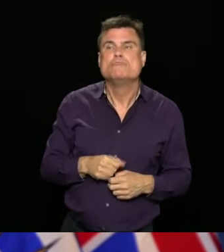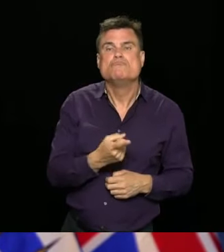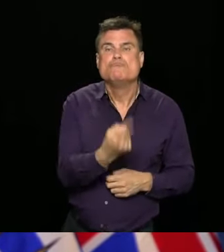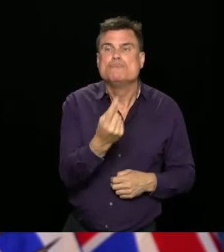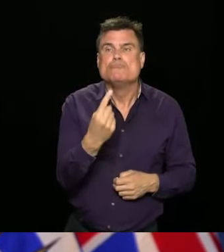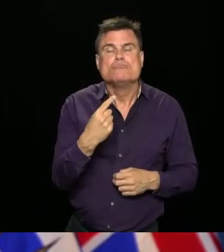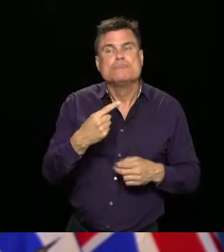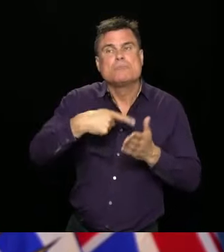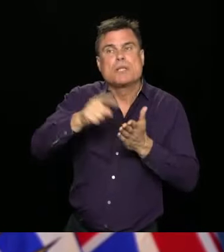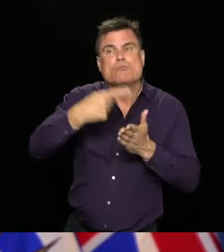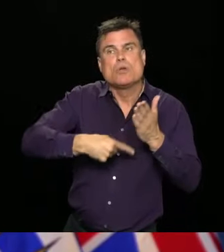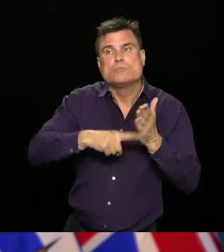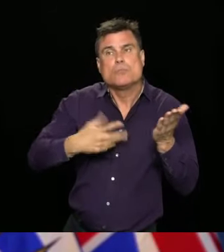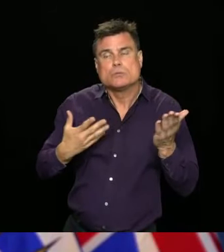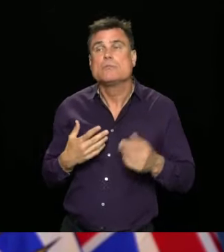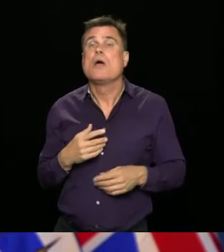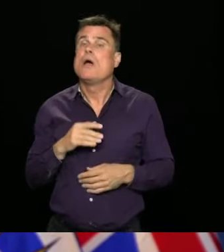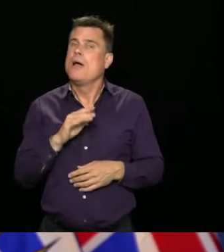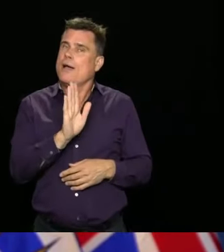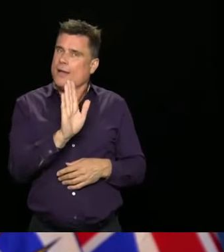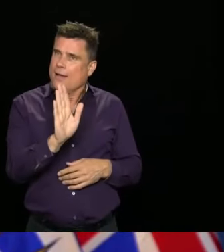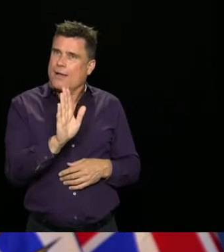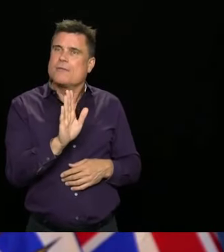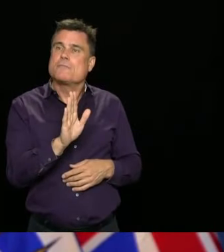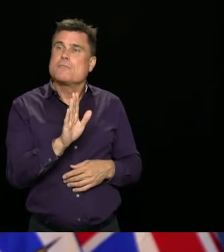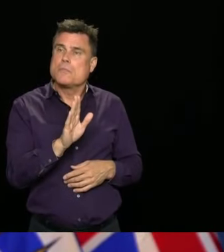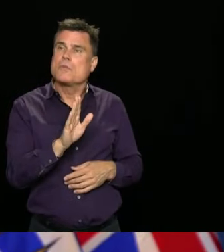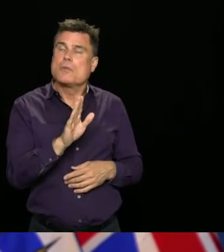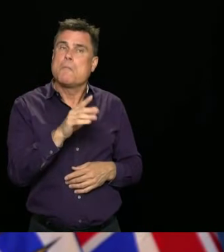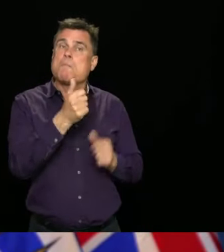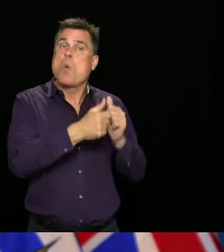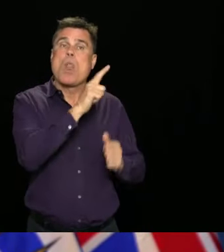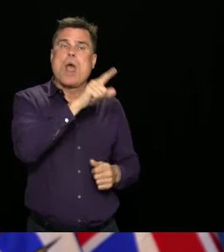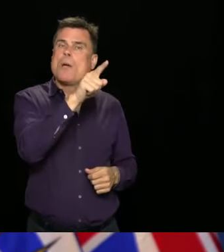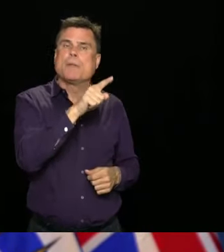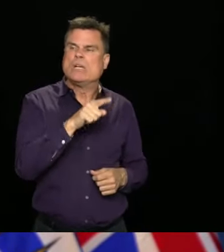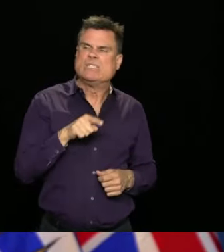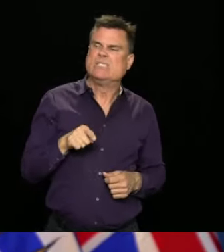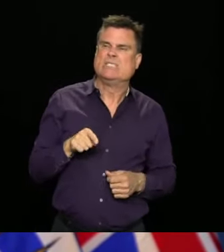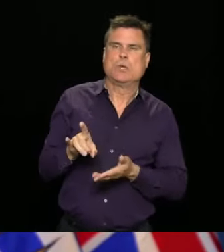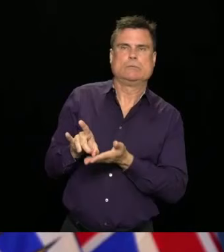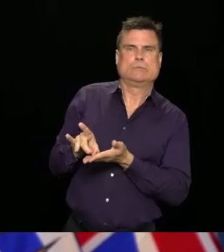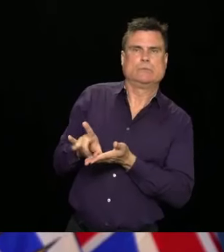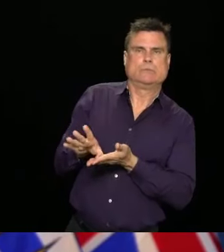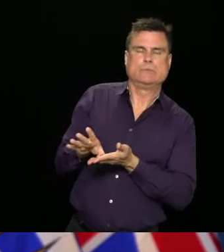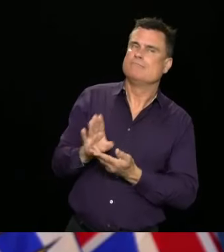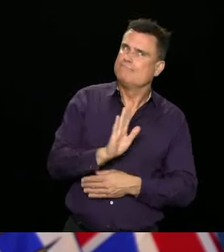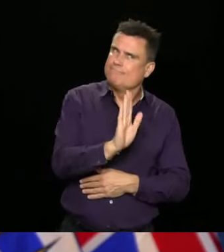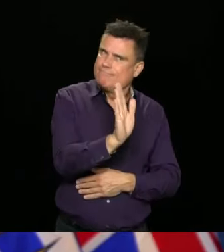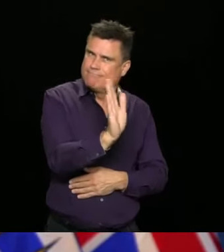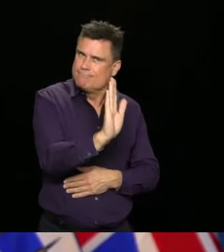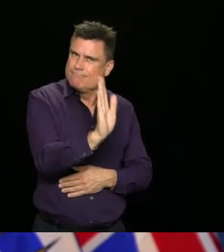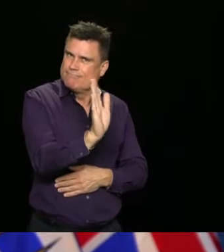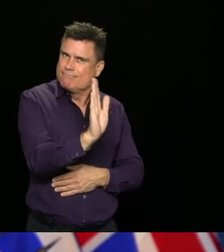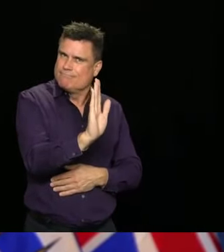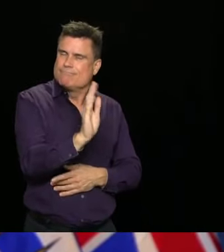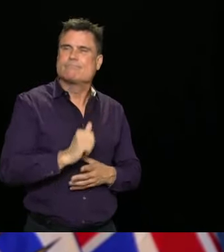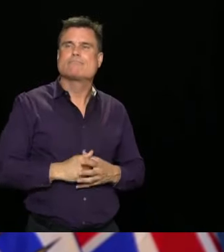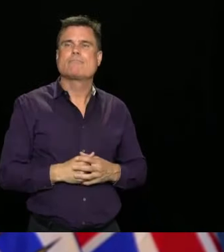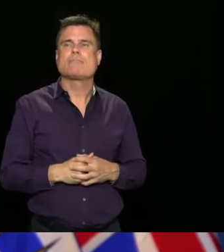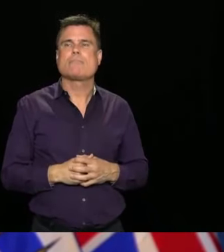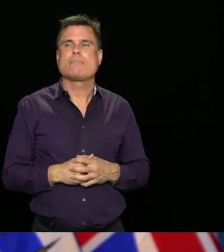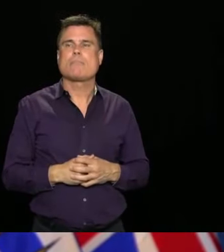to do what some of them may not be wanting to do. Say encouragement, Dirk, is what we're